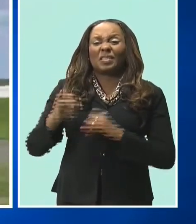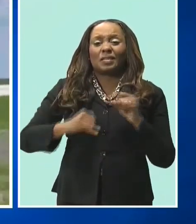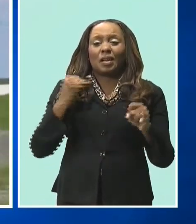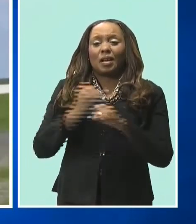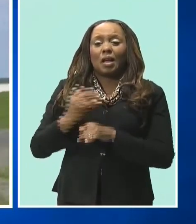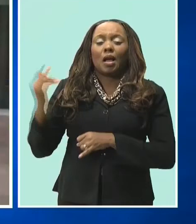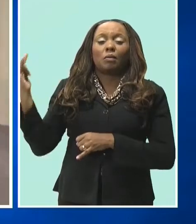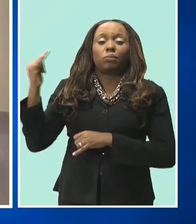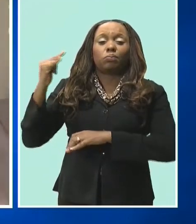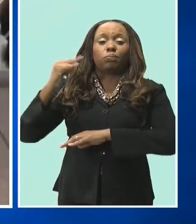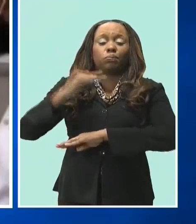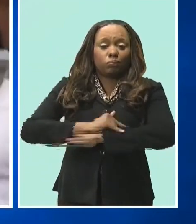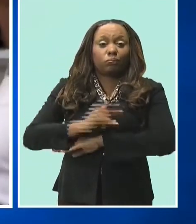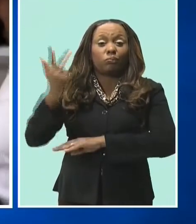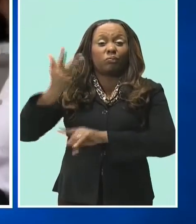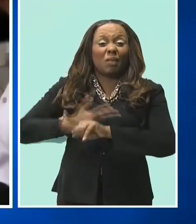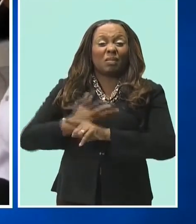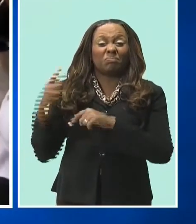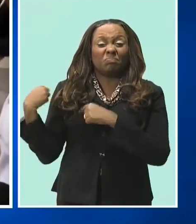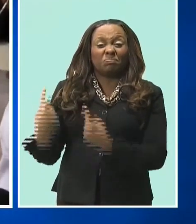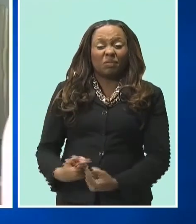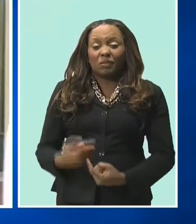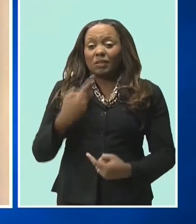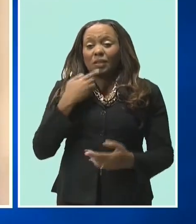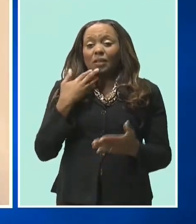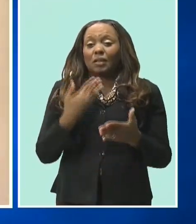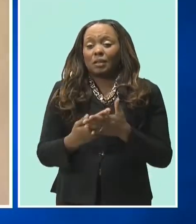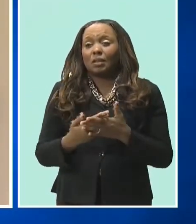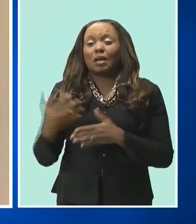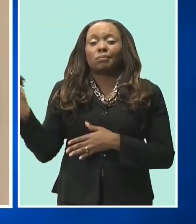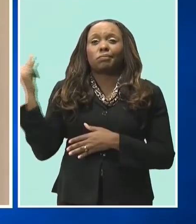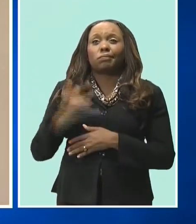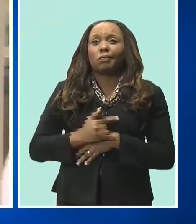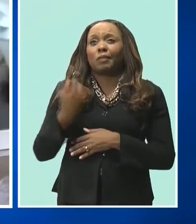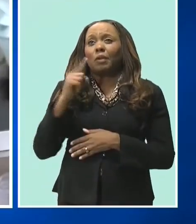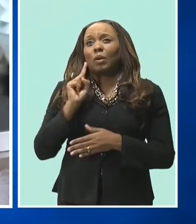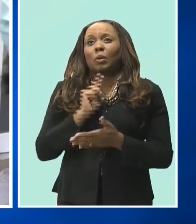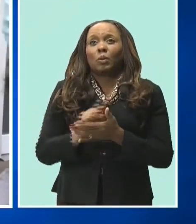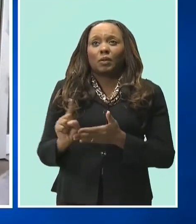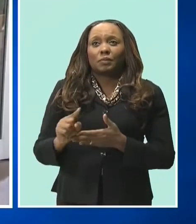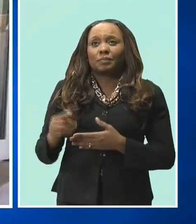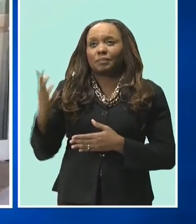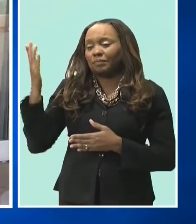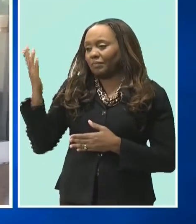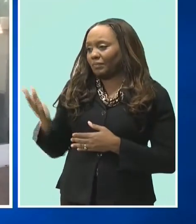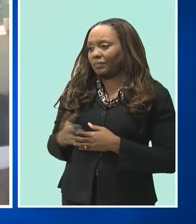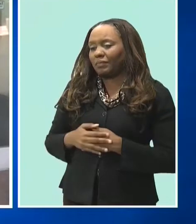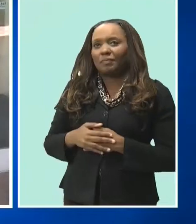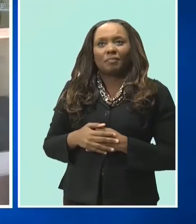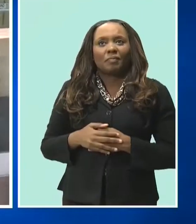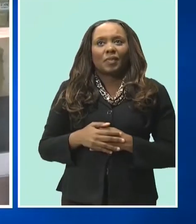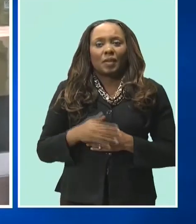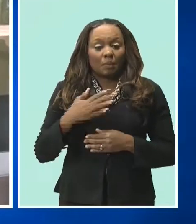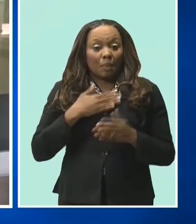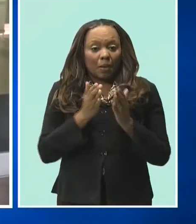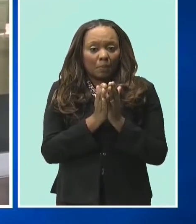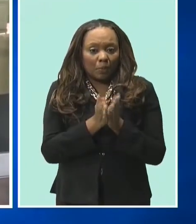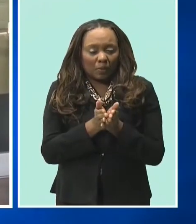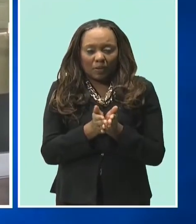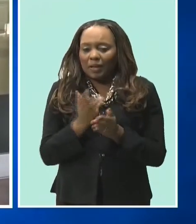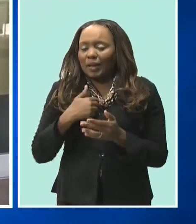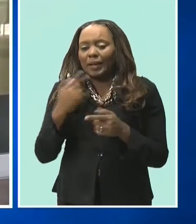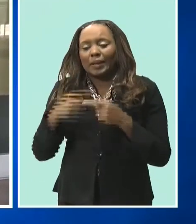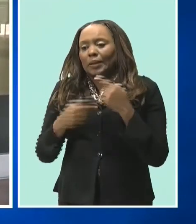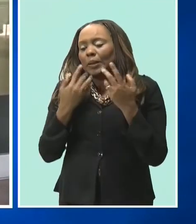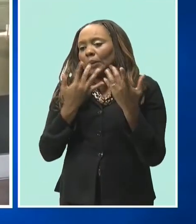flight in over 3 months, said it was good to get out of the U.S., even if just for a week. My boat is here. My boat's here. You couldn't wait to get back to the boat? Couldn't wait.